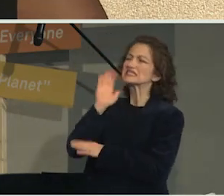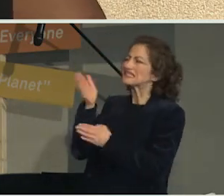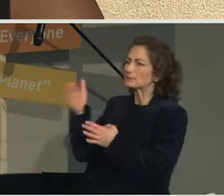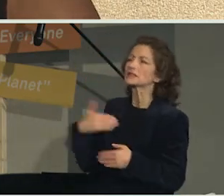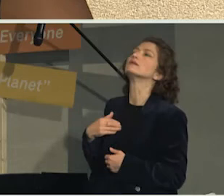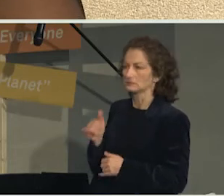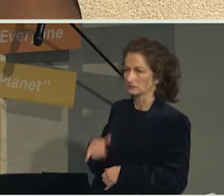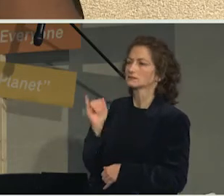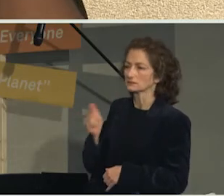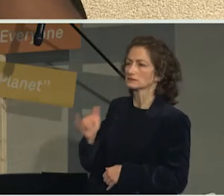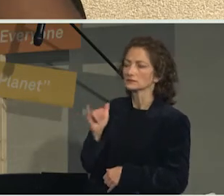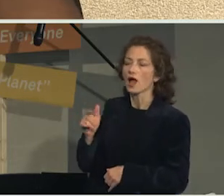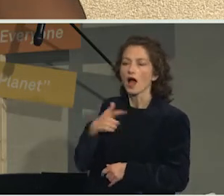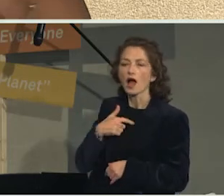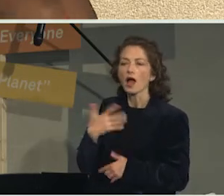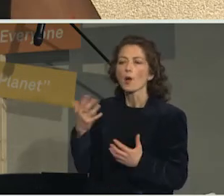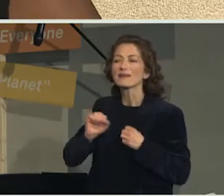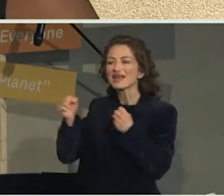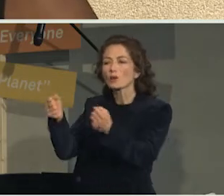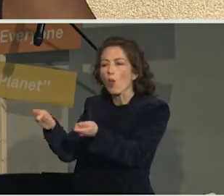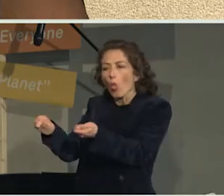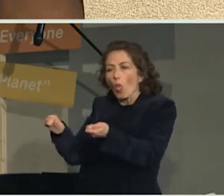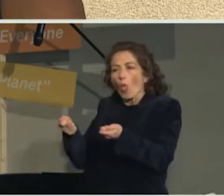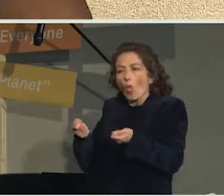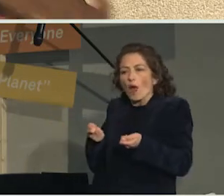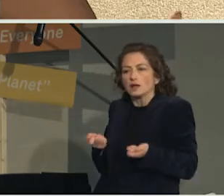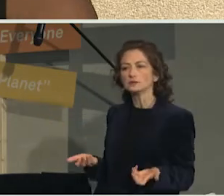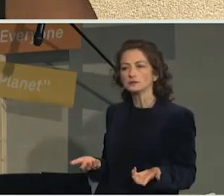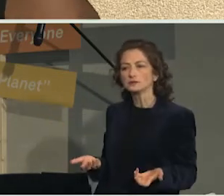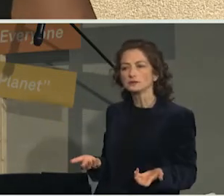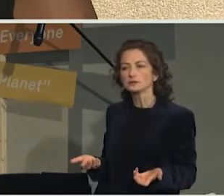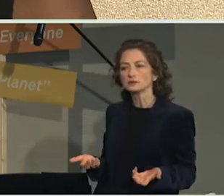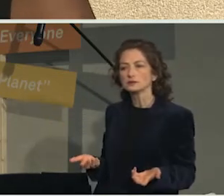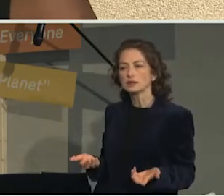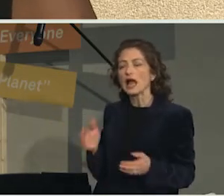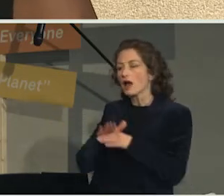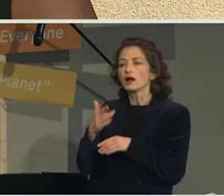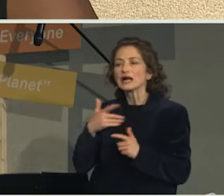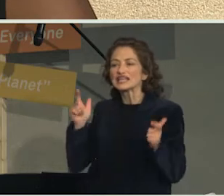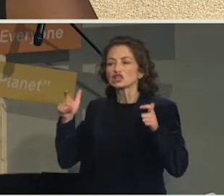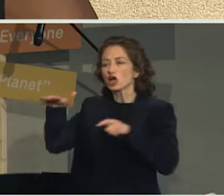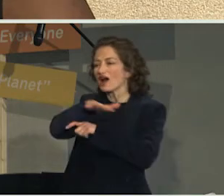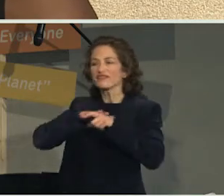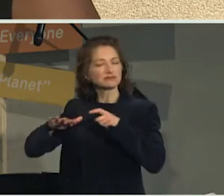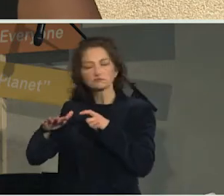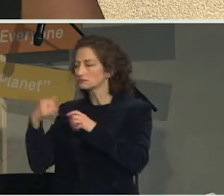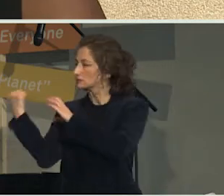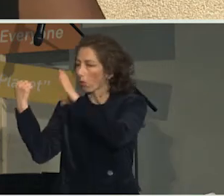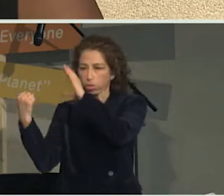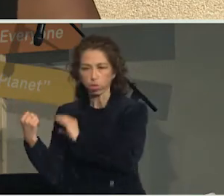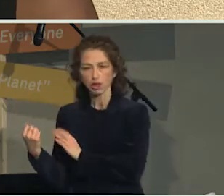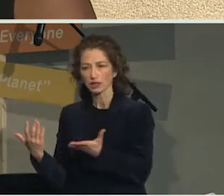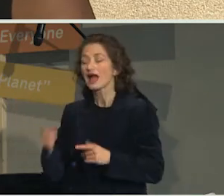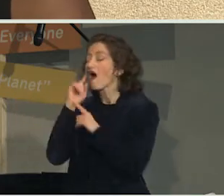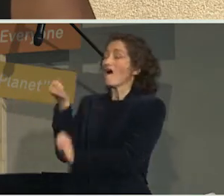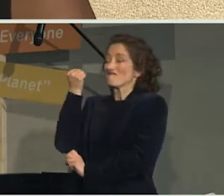power through which this concept has metastasized across all of our societies. And when feminists accept